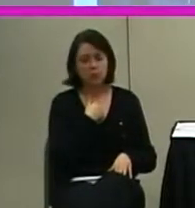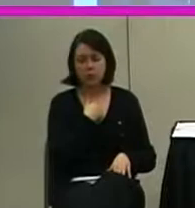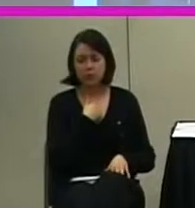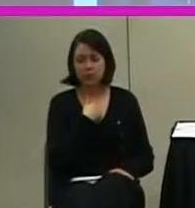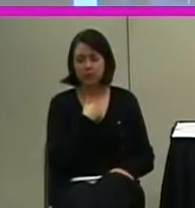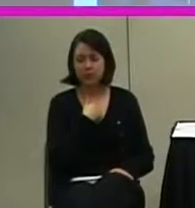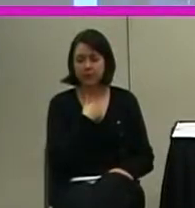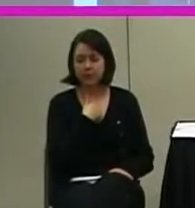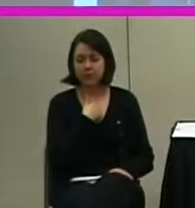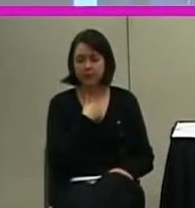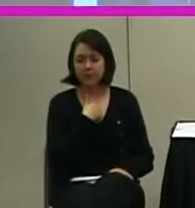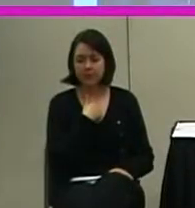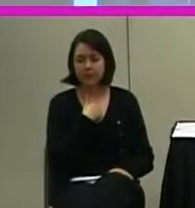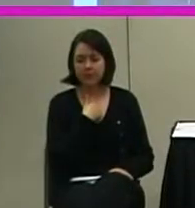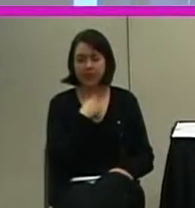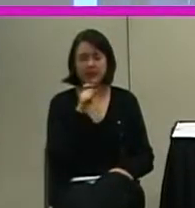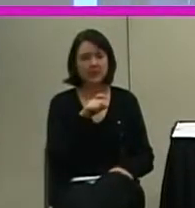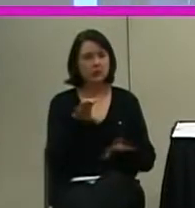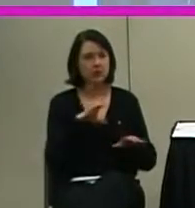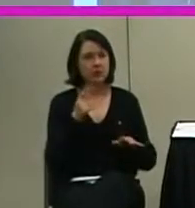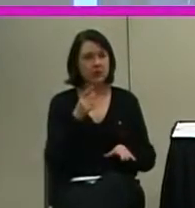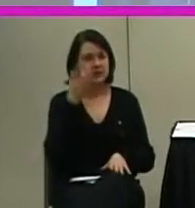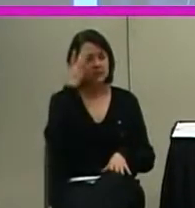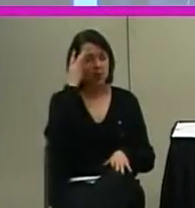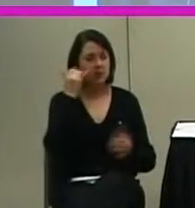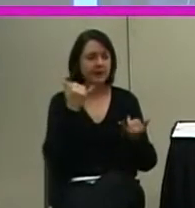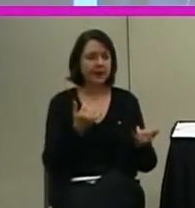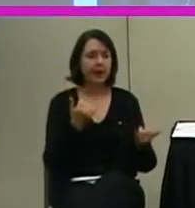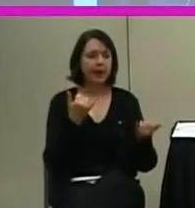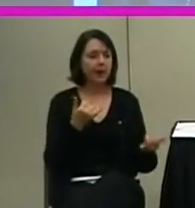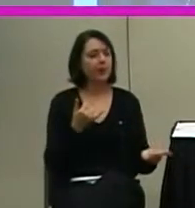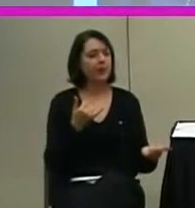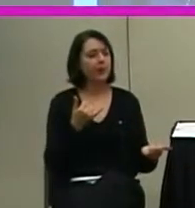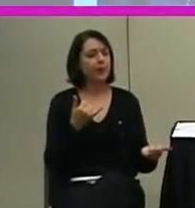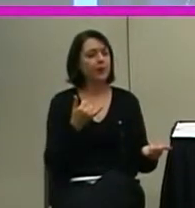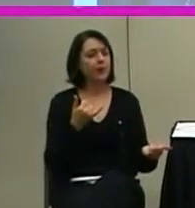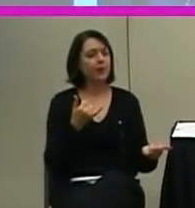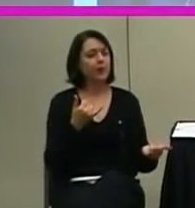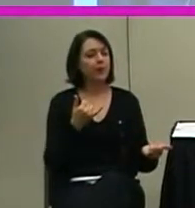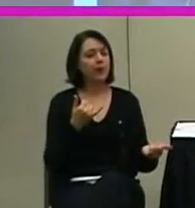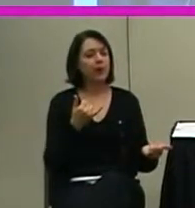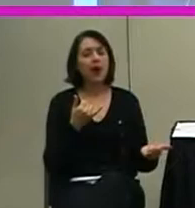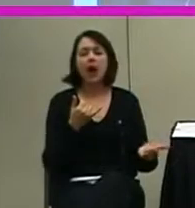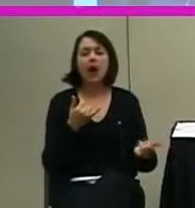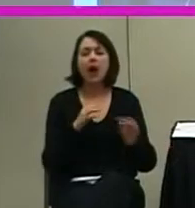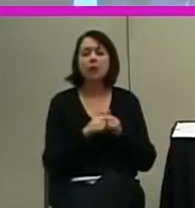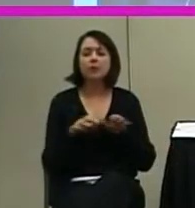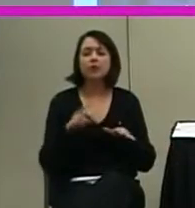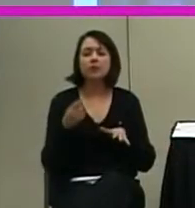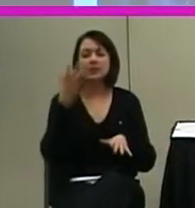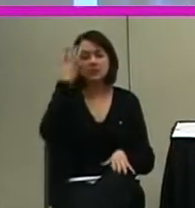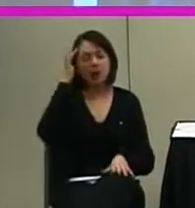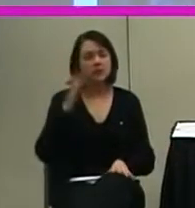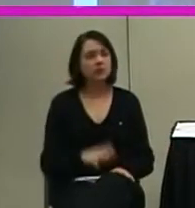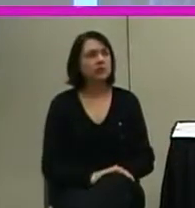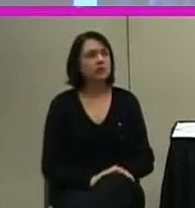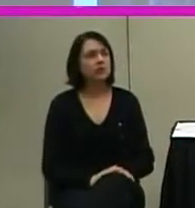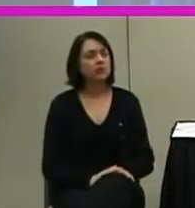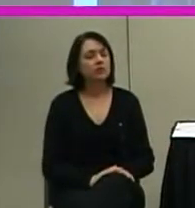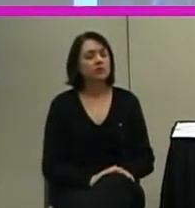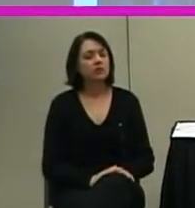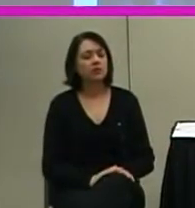hot. I better do something smart right now. Tell me to do something smart right now. Man, get